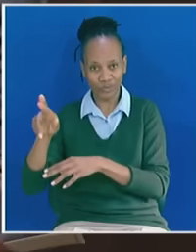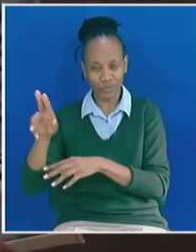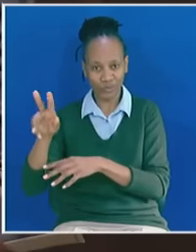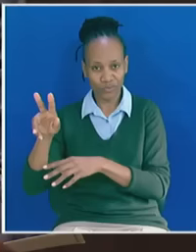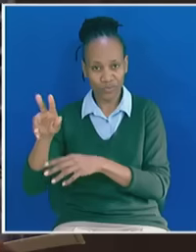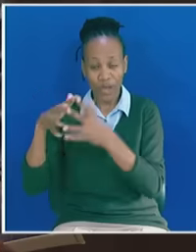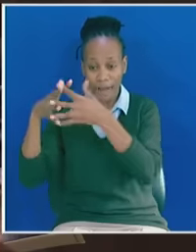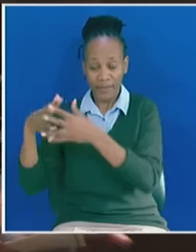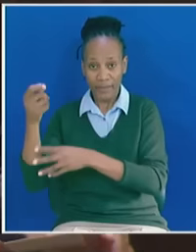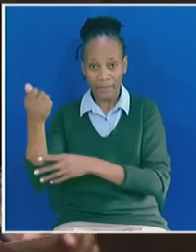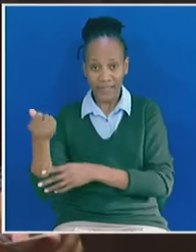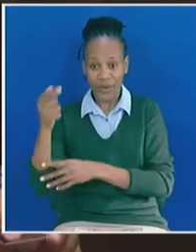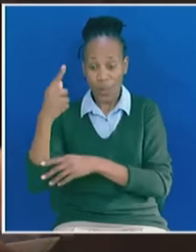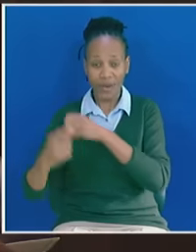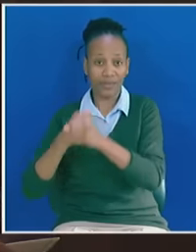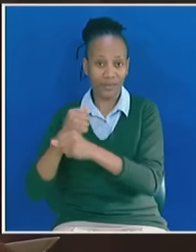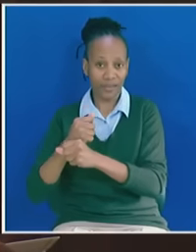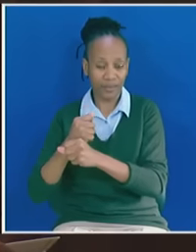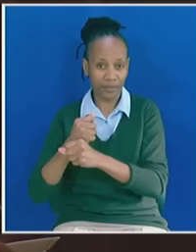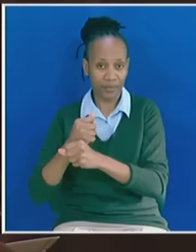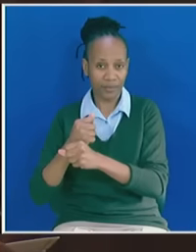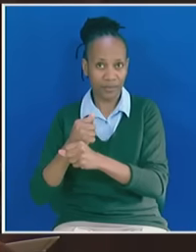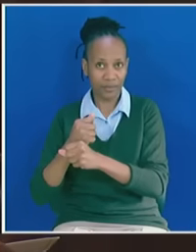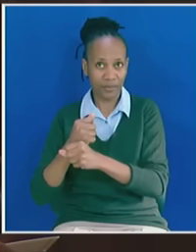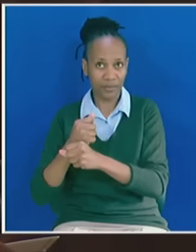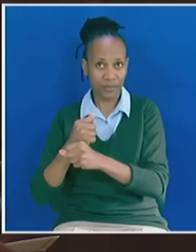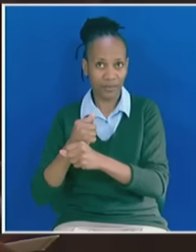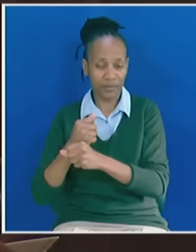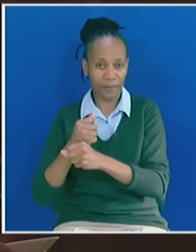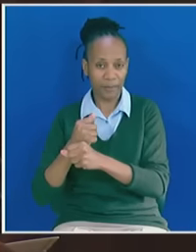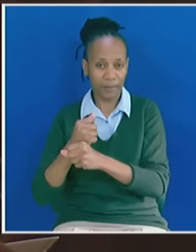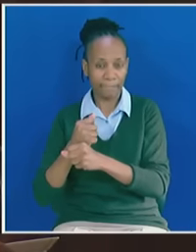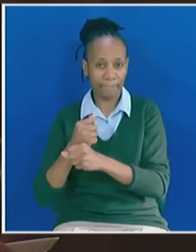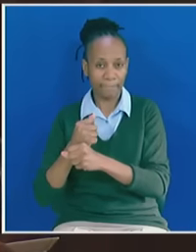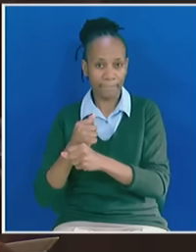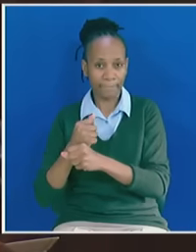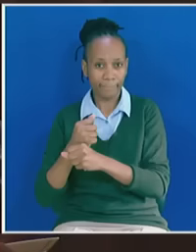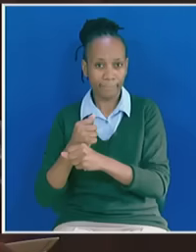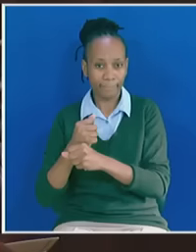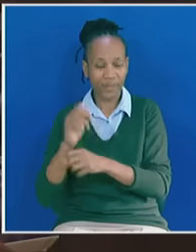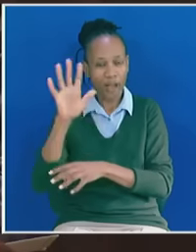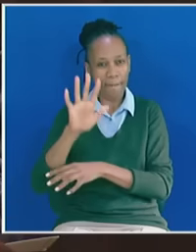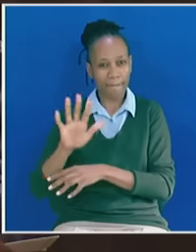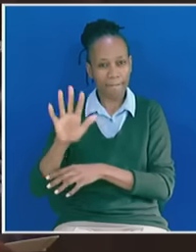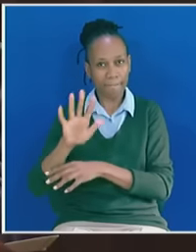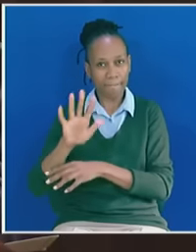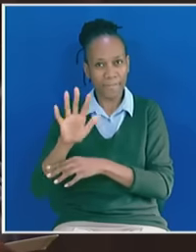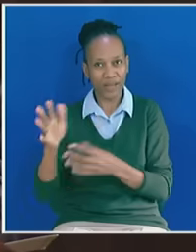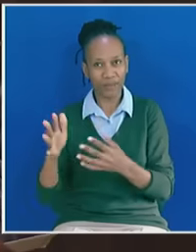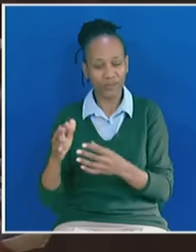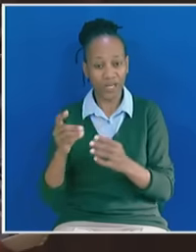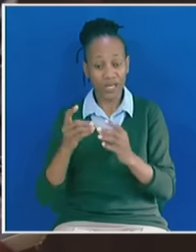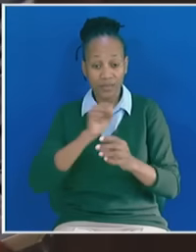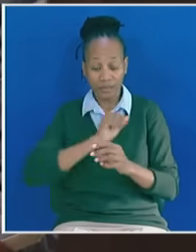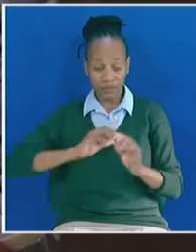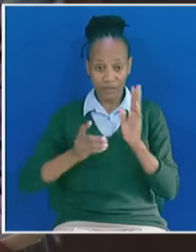These are the figures that were accepted by the heads of state in the summit in Addis Ababa. Approximately double the official development